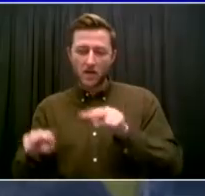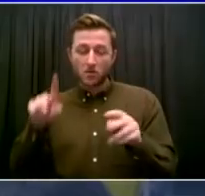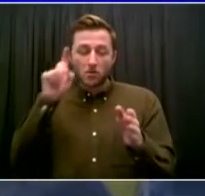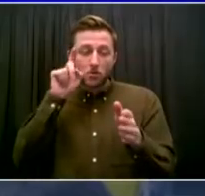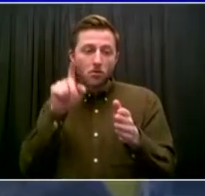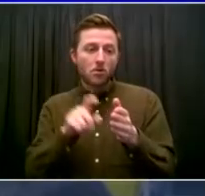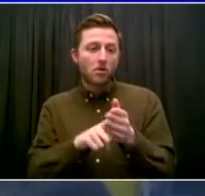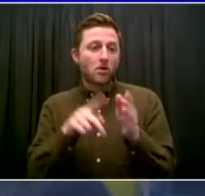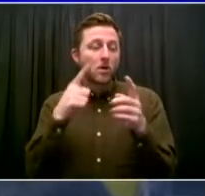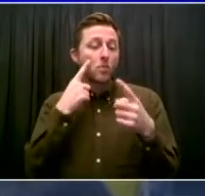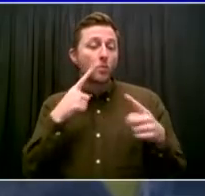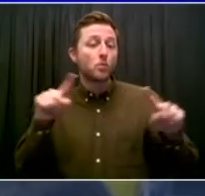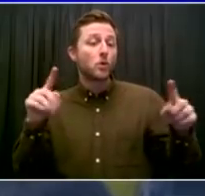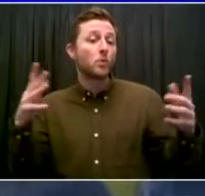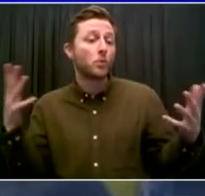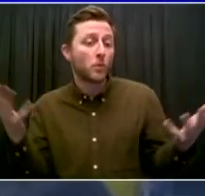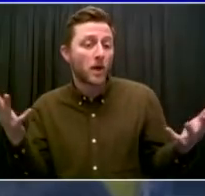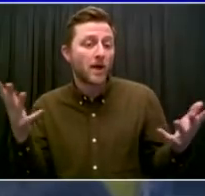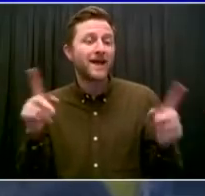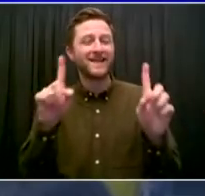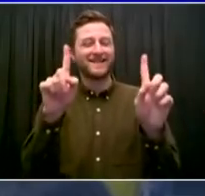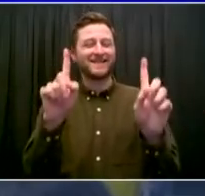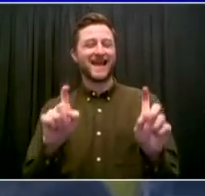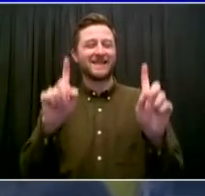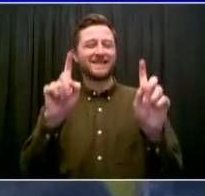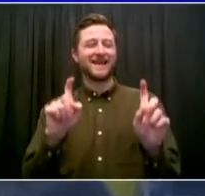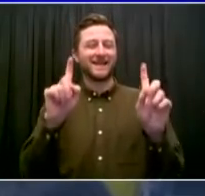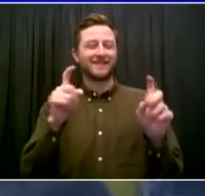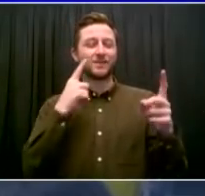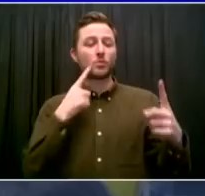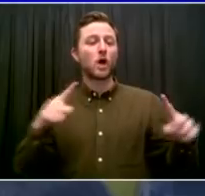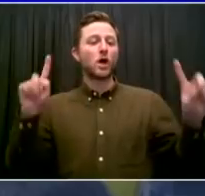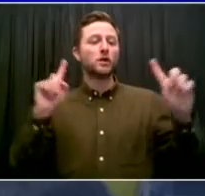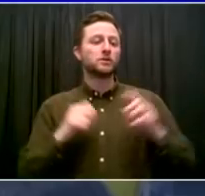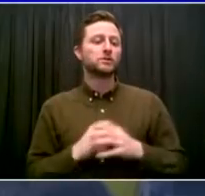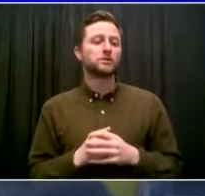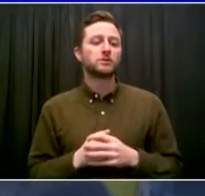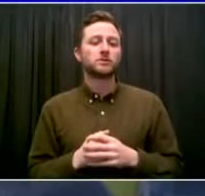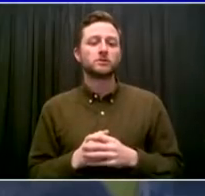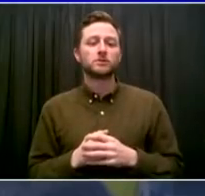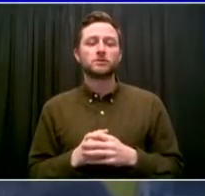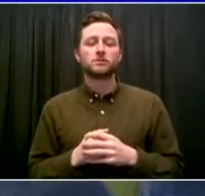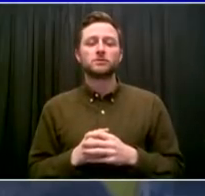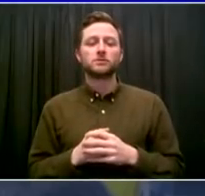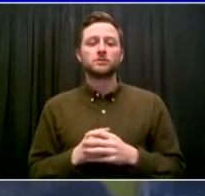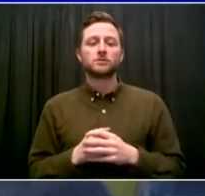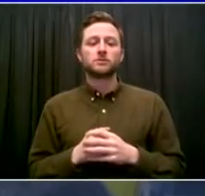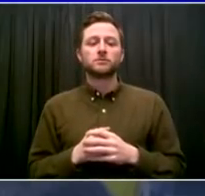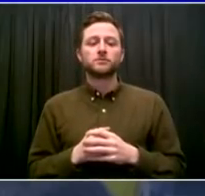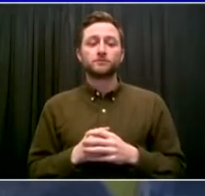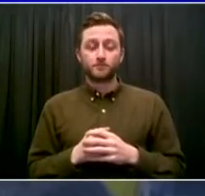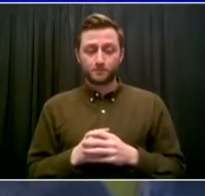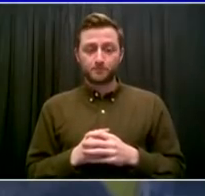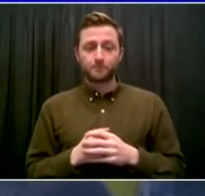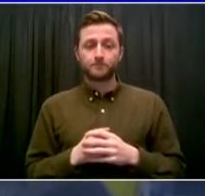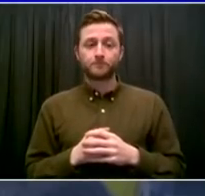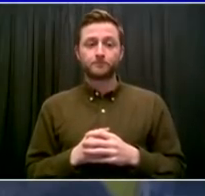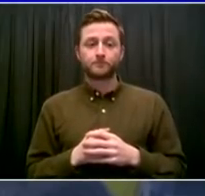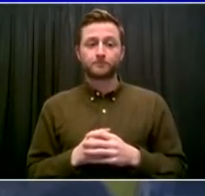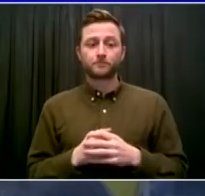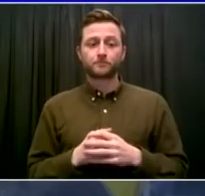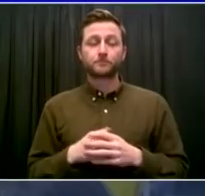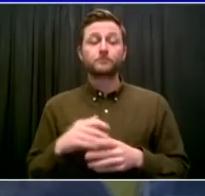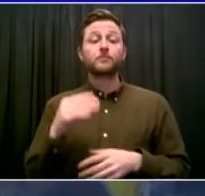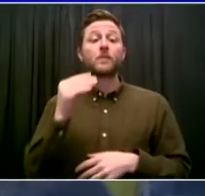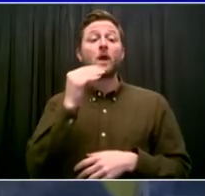we started out with. That is what we stated, and we were successful in doing so. We're going to continue to ensure that home test